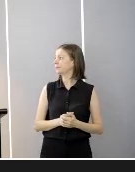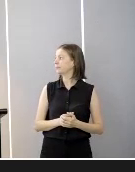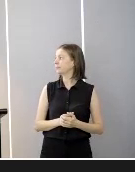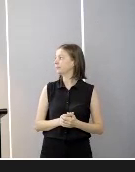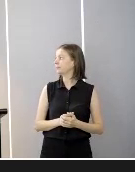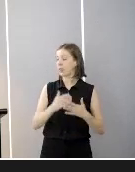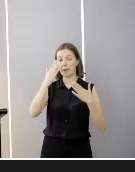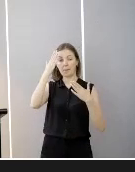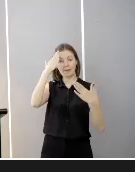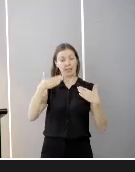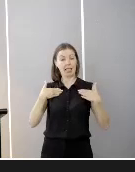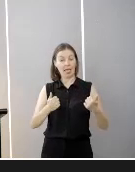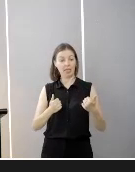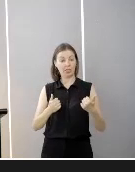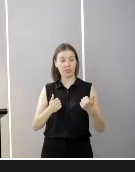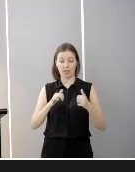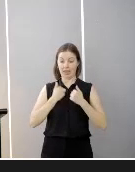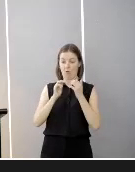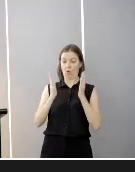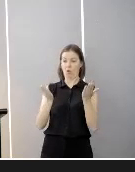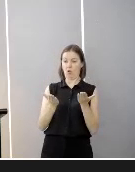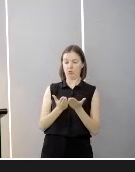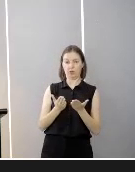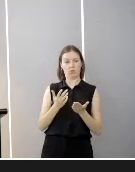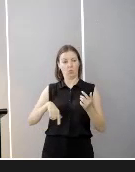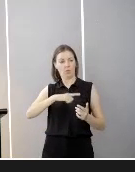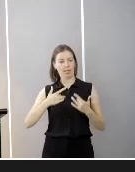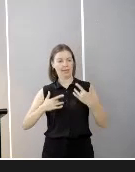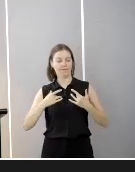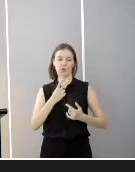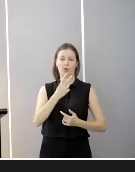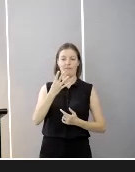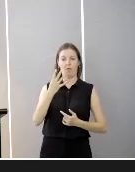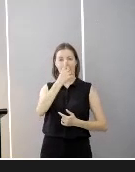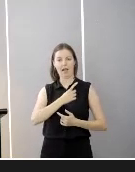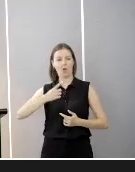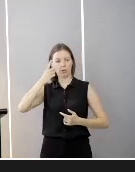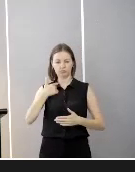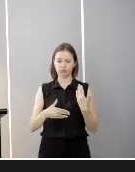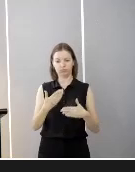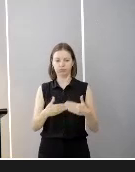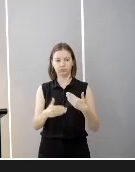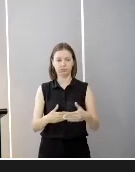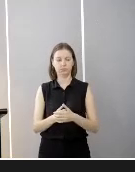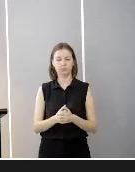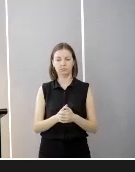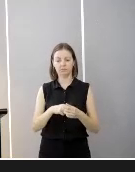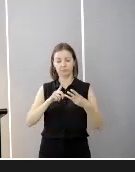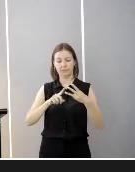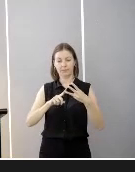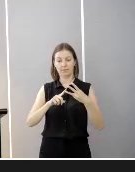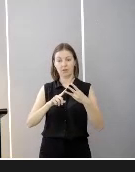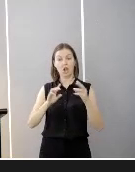health on our 24-hour planet and why it's important that we live on a 24-hour planet. I'll talk a little bit about mental health and climate change